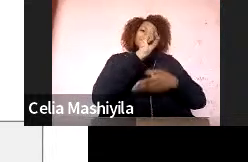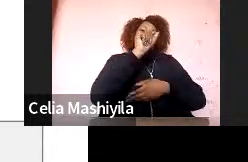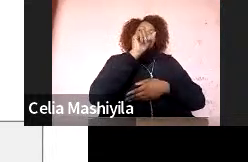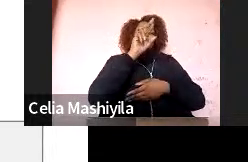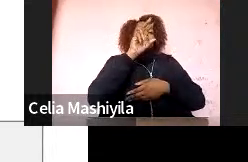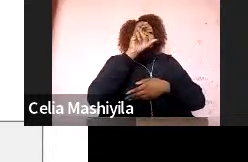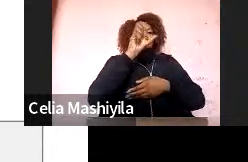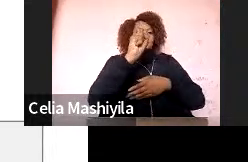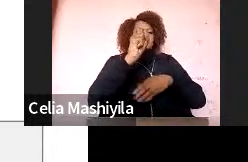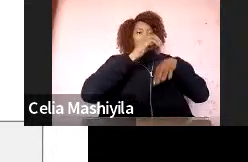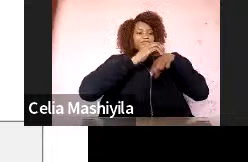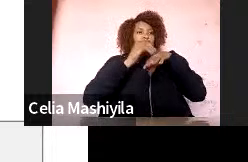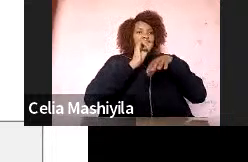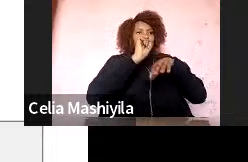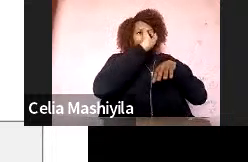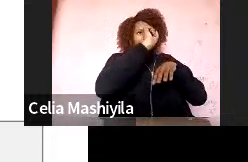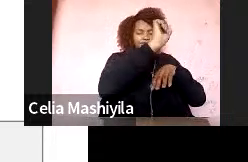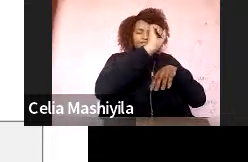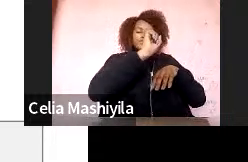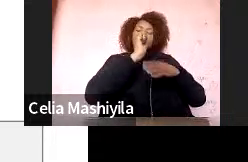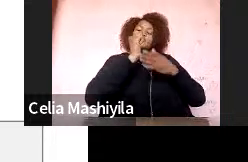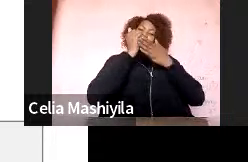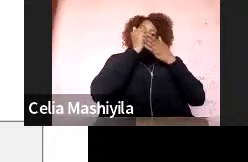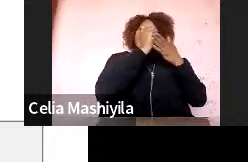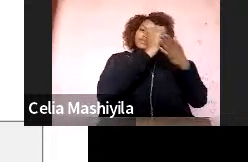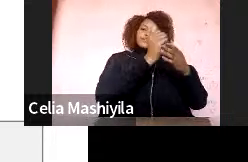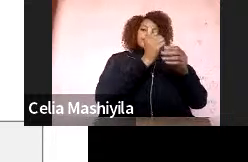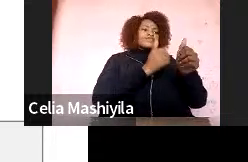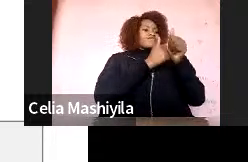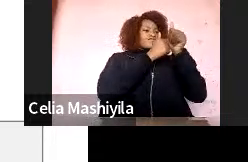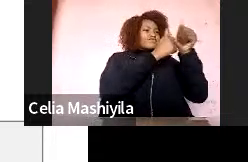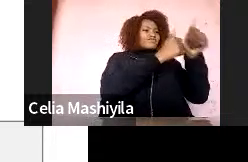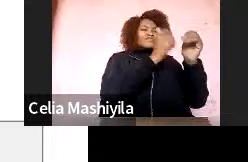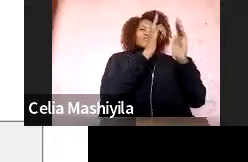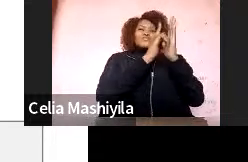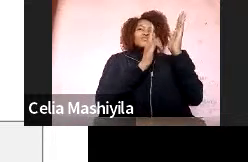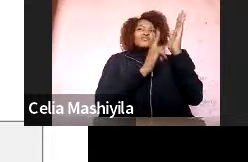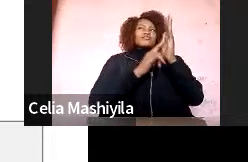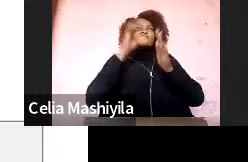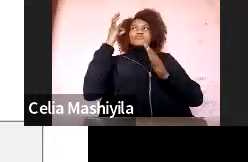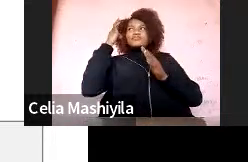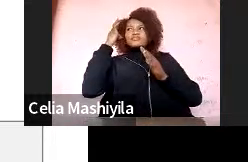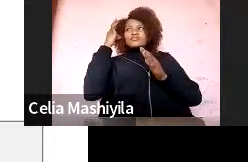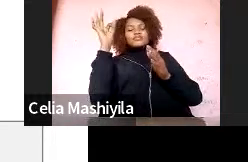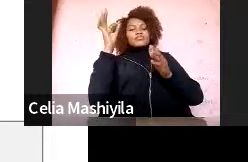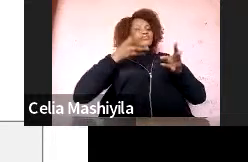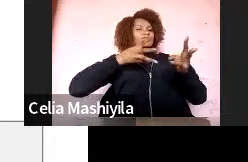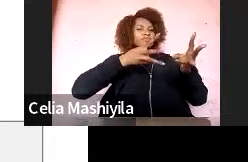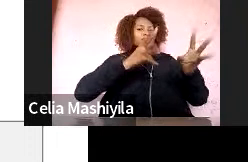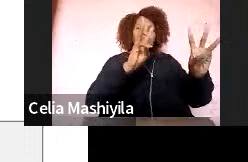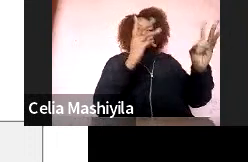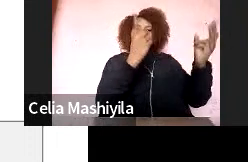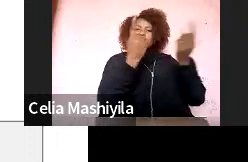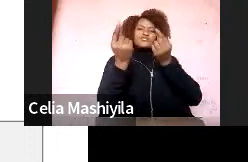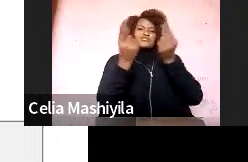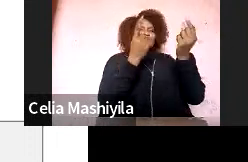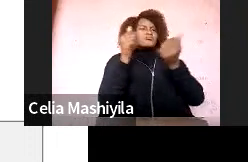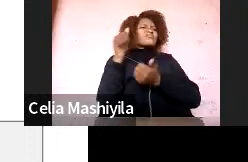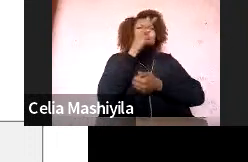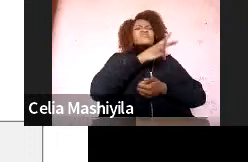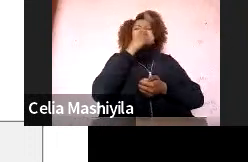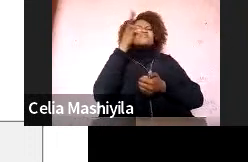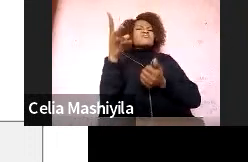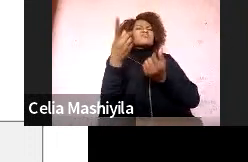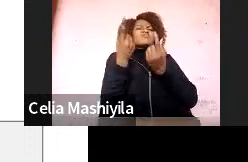specific committees, which is following stipulated governance processes of appeals, because it's